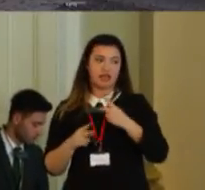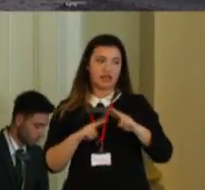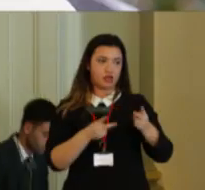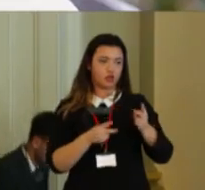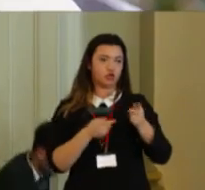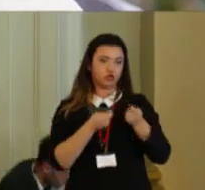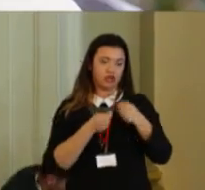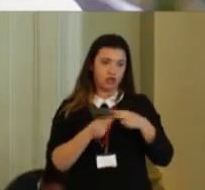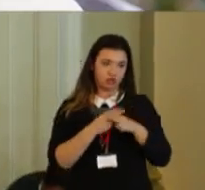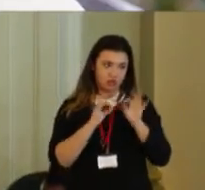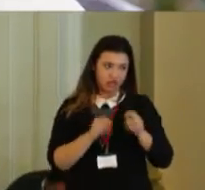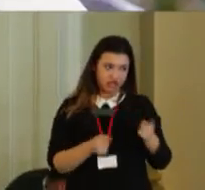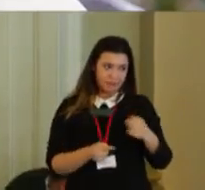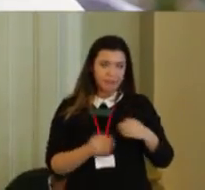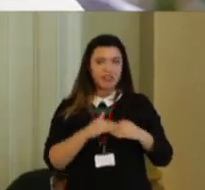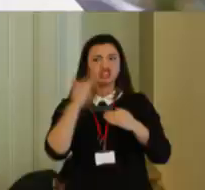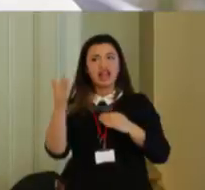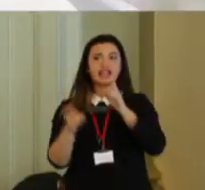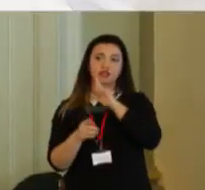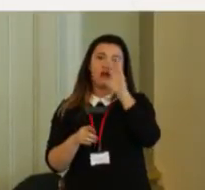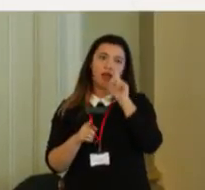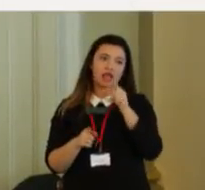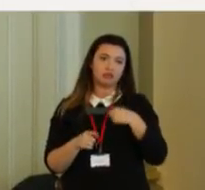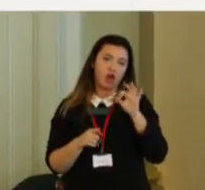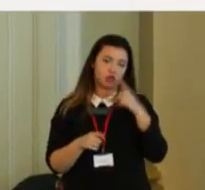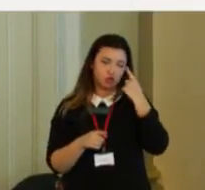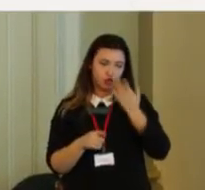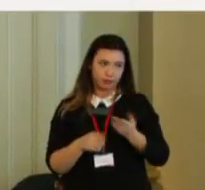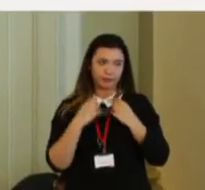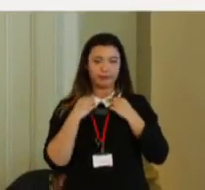hani en azından bir İngilizce öğrenmiş olayım diye.